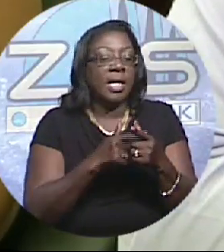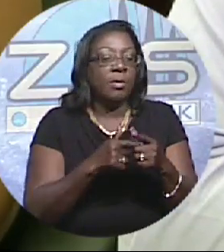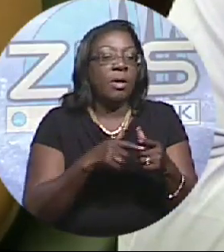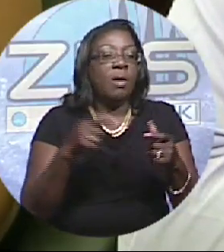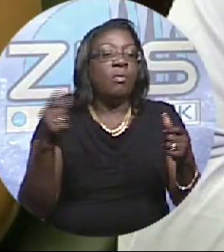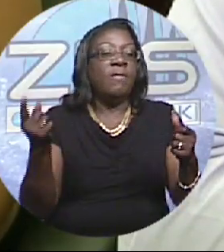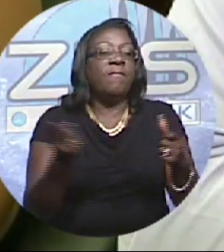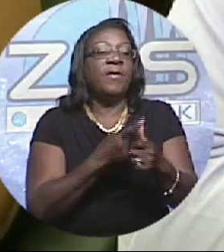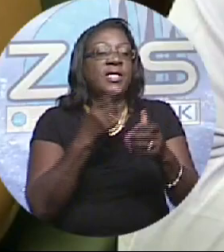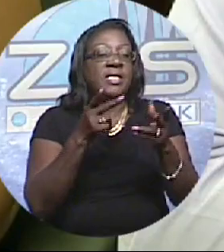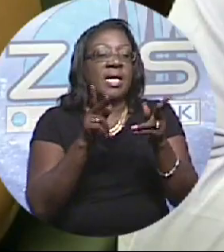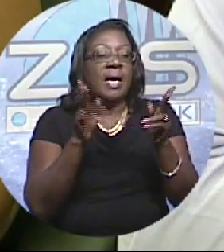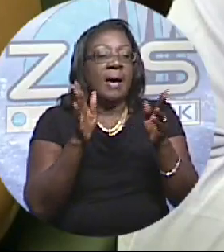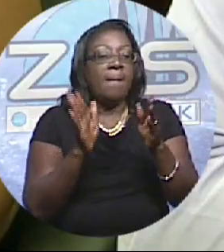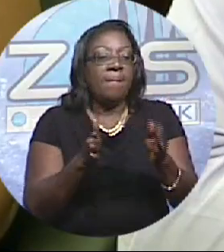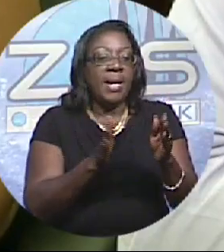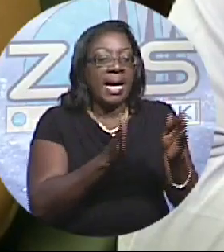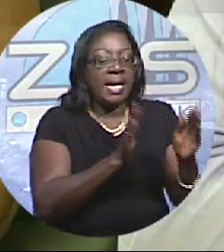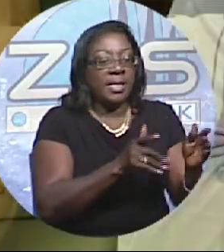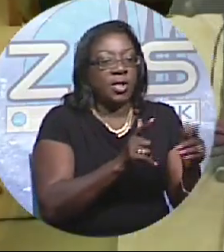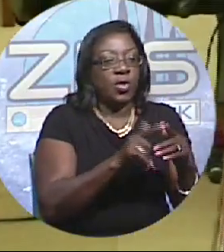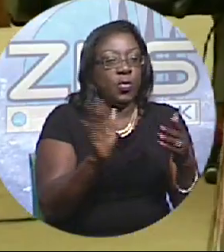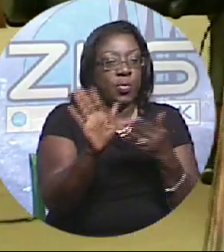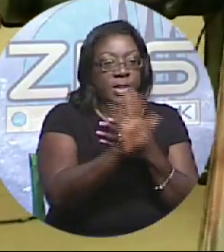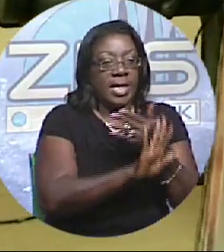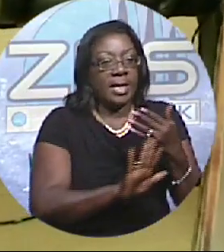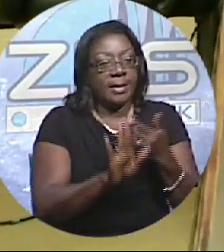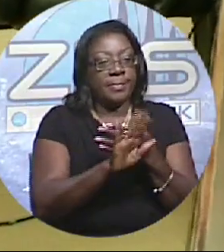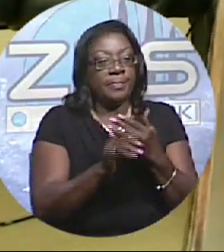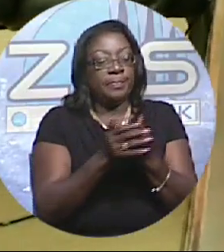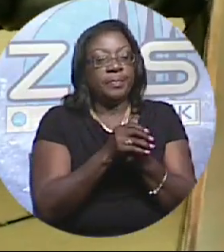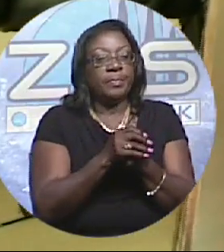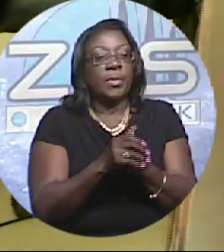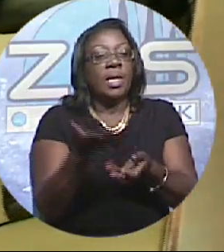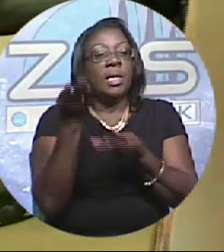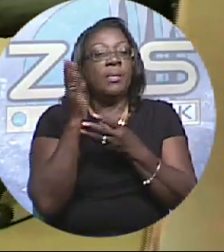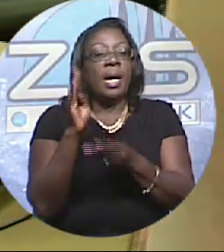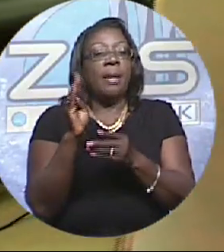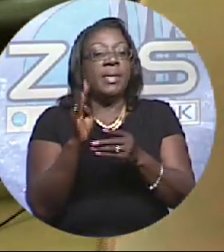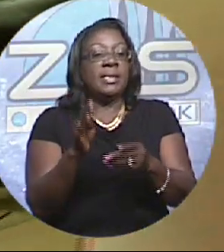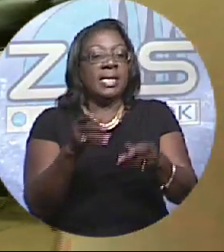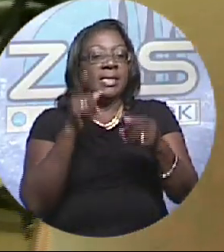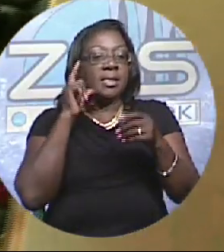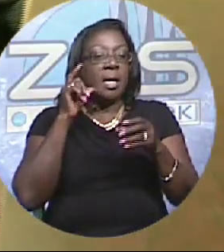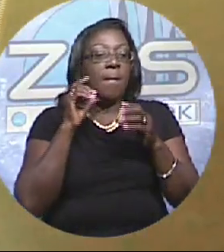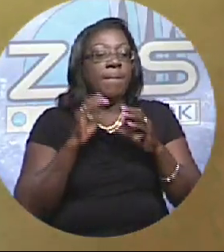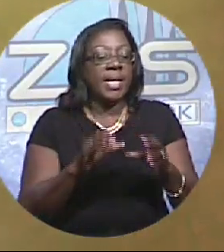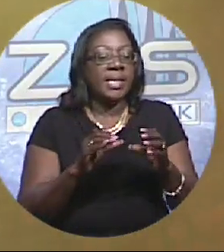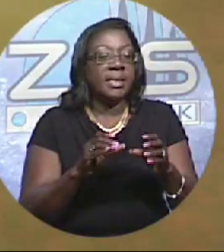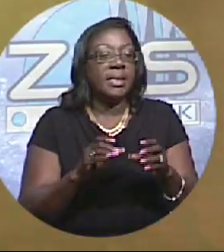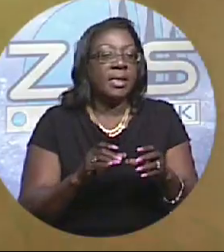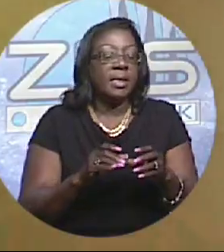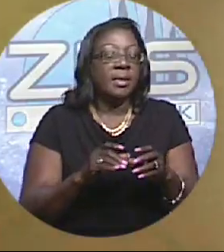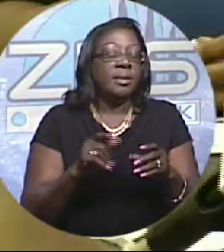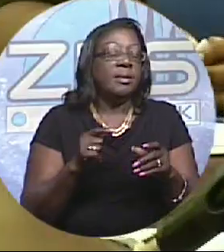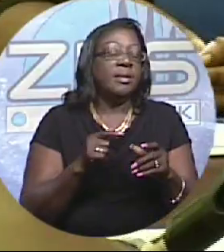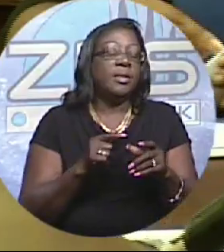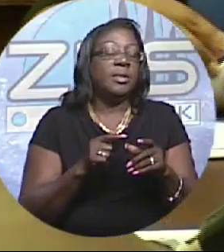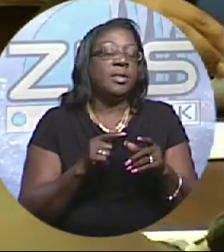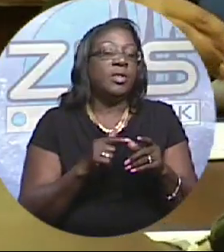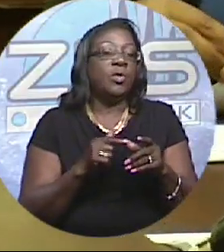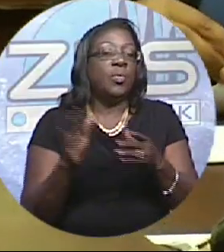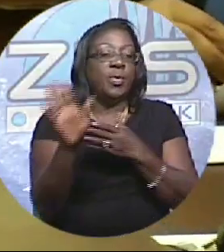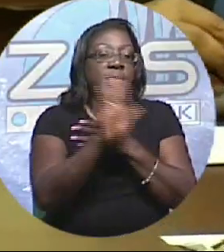Jeff full-sized MPA project. The Bahamas committed to the Caribbean Challenge Initiative in 2008 to